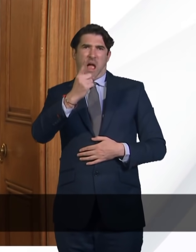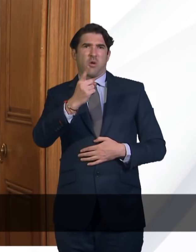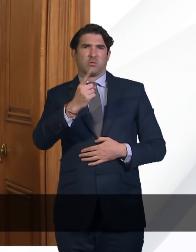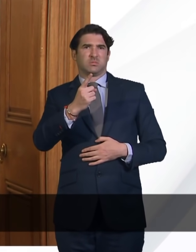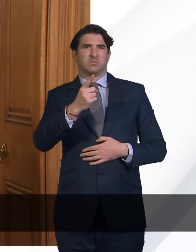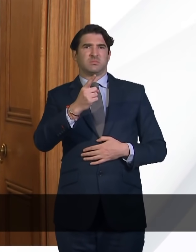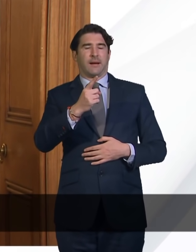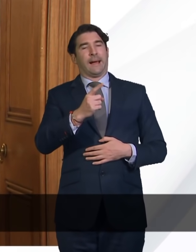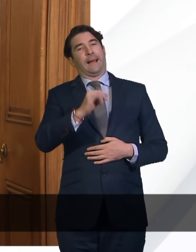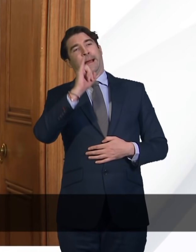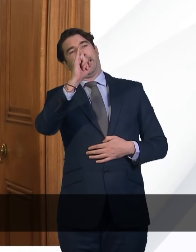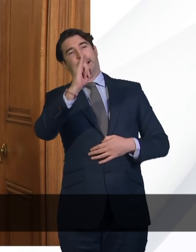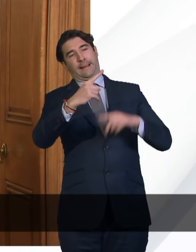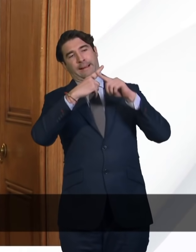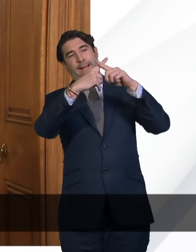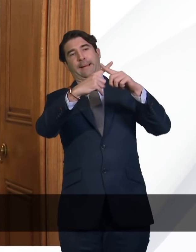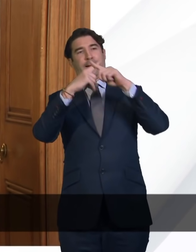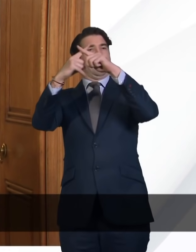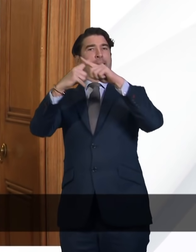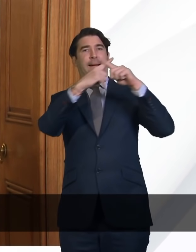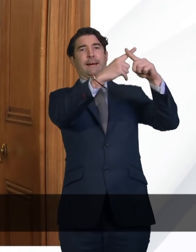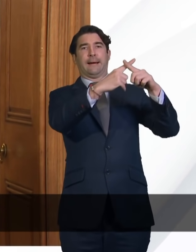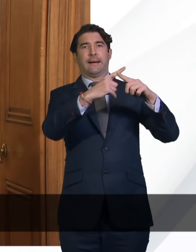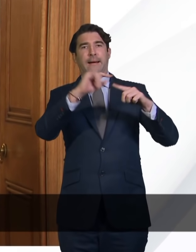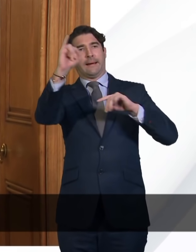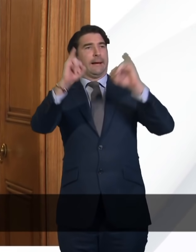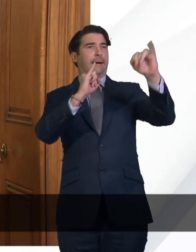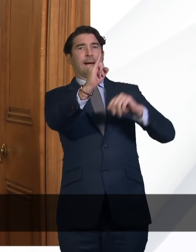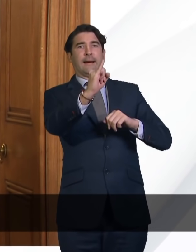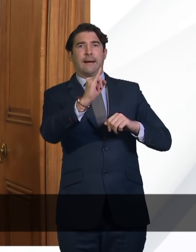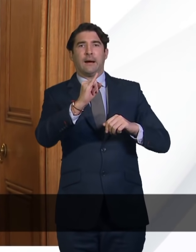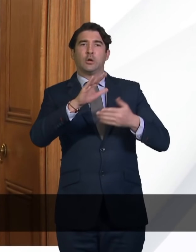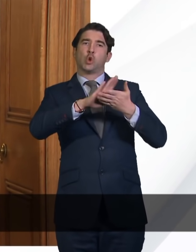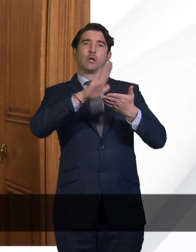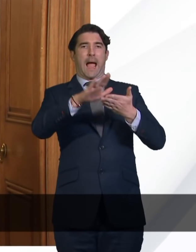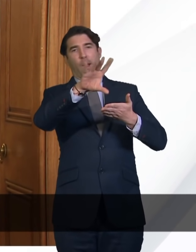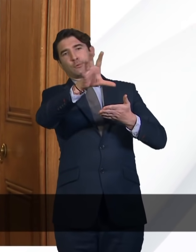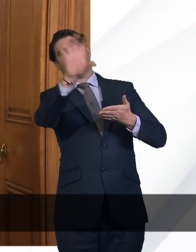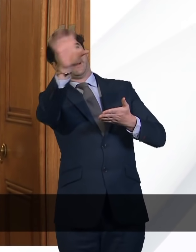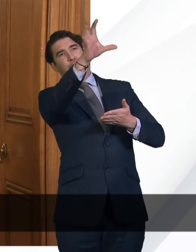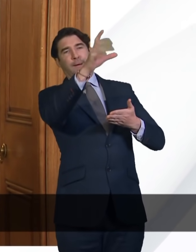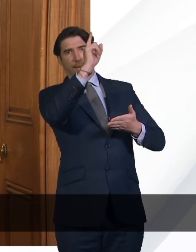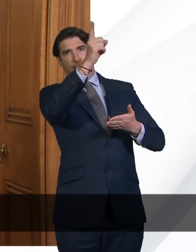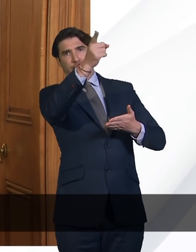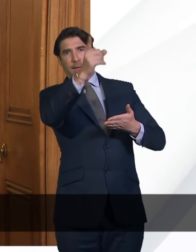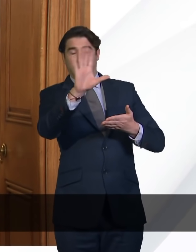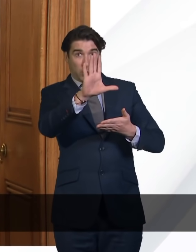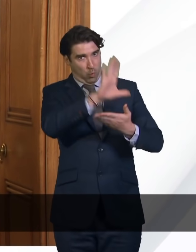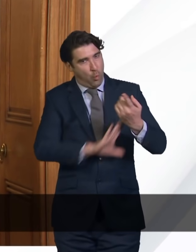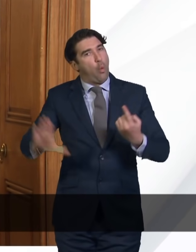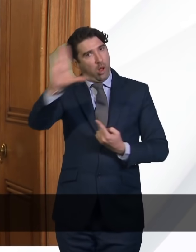solved, in the parts of the country which we, I think are particularly affected. It's down to all of us.